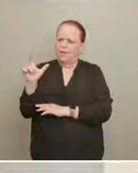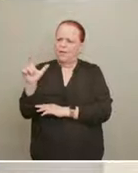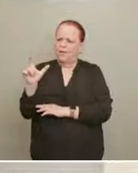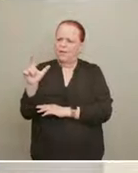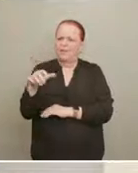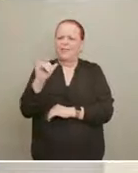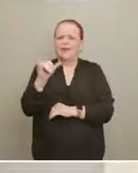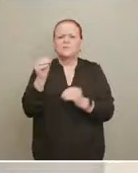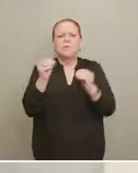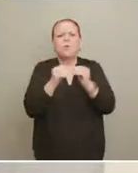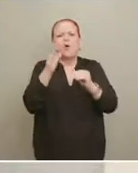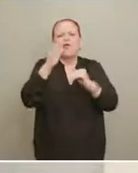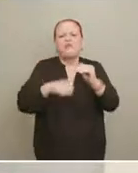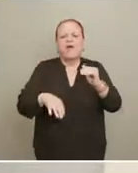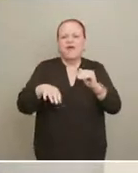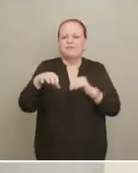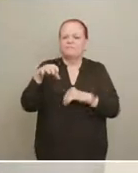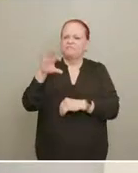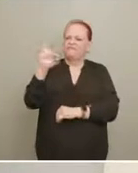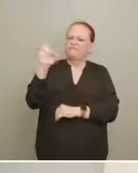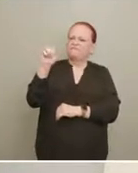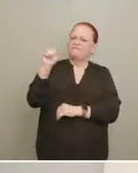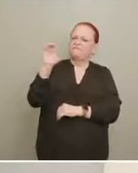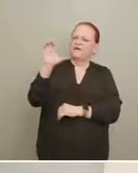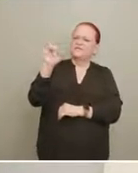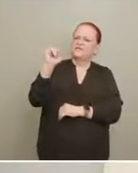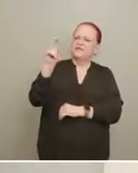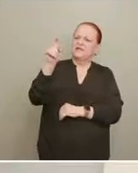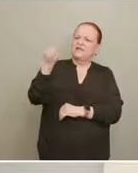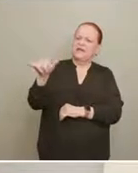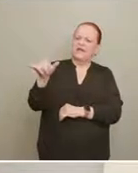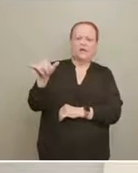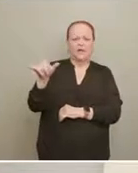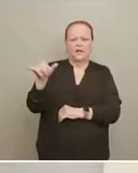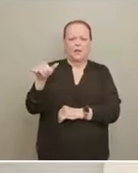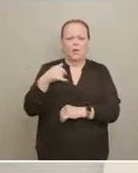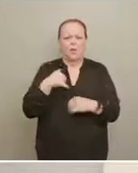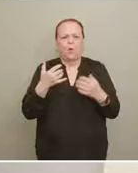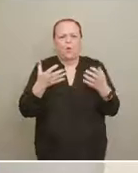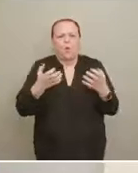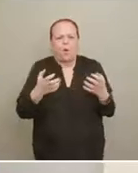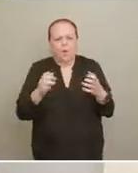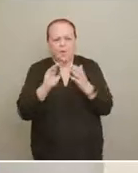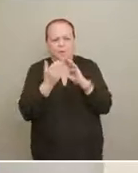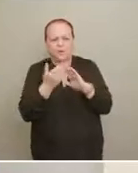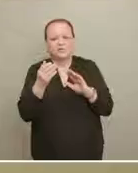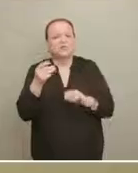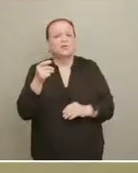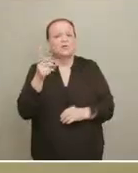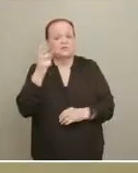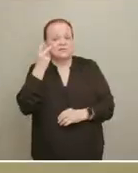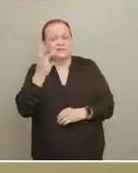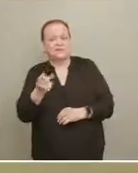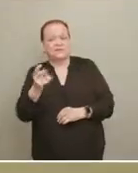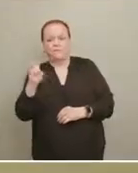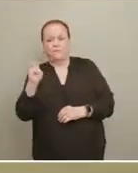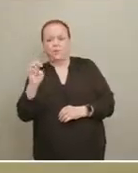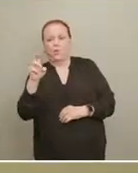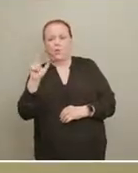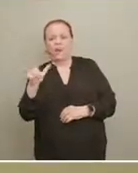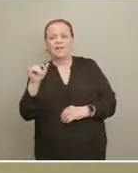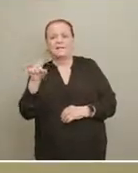just a facility or a place. We want the community to think of Be Well as a collaborative, a